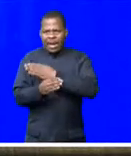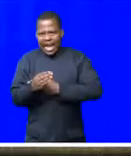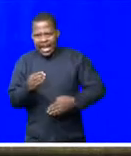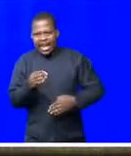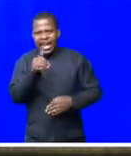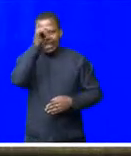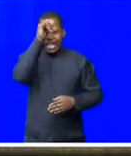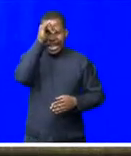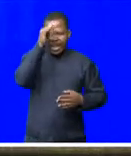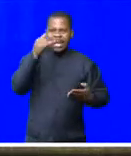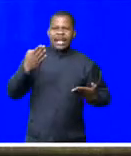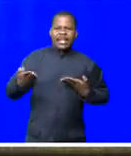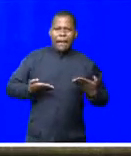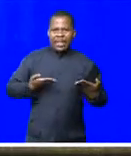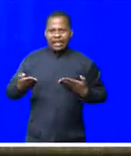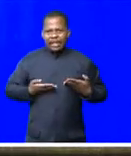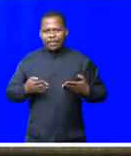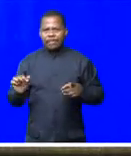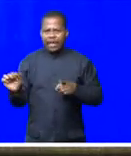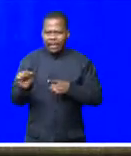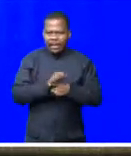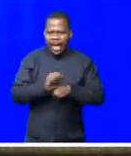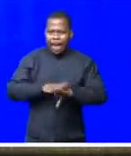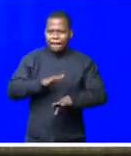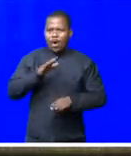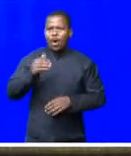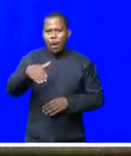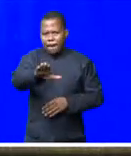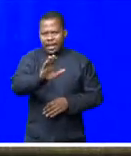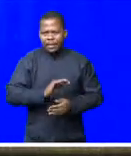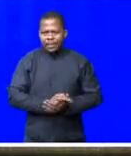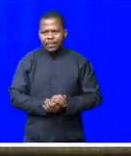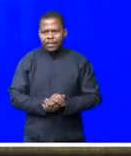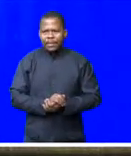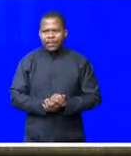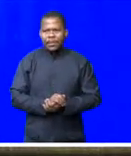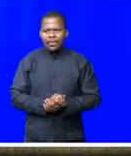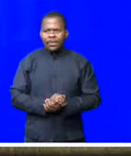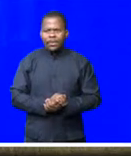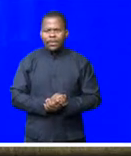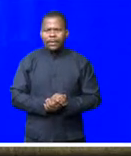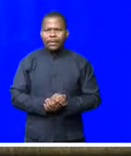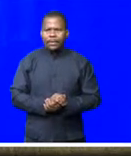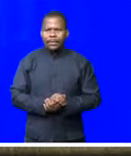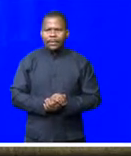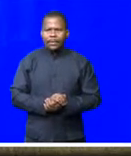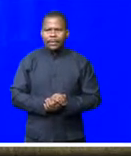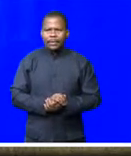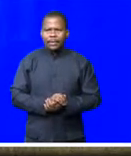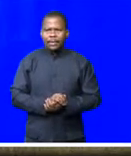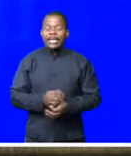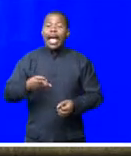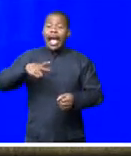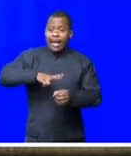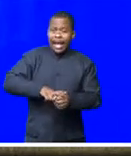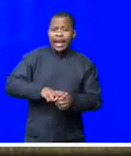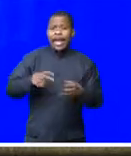tinto letithide kulabo labangakhona ubona lokutendela letinto lala bangakhona lokuthi